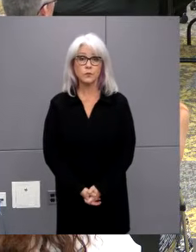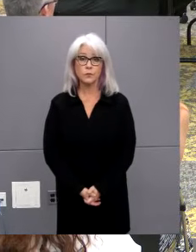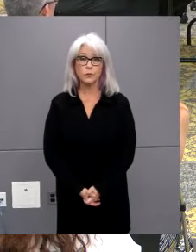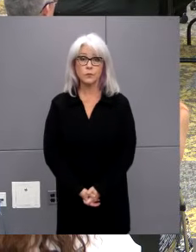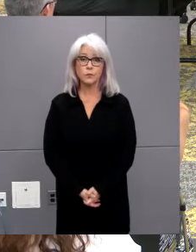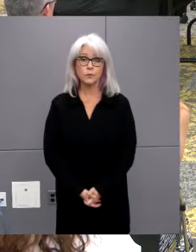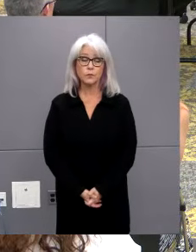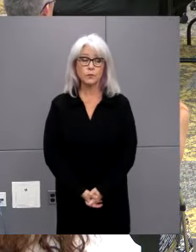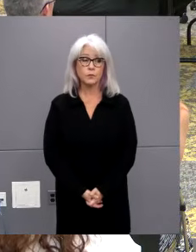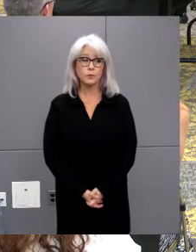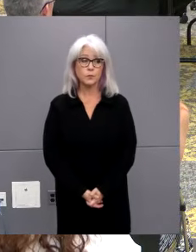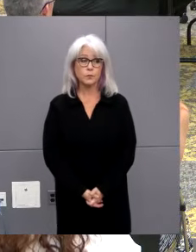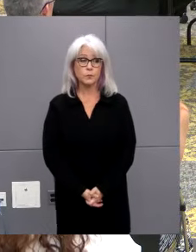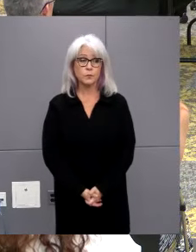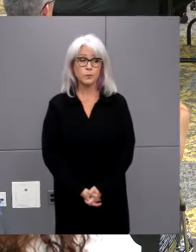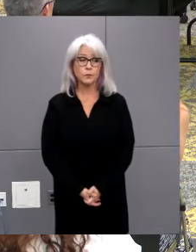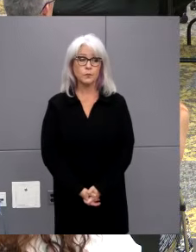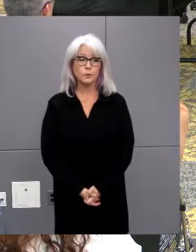Kenyatta?